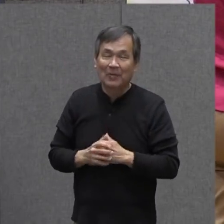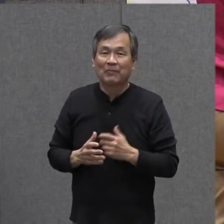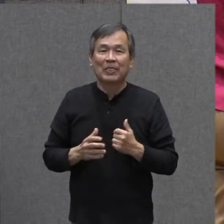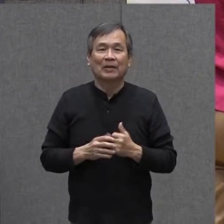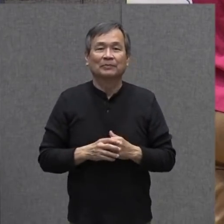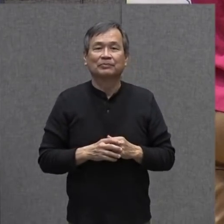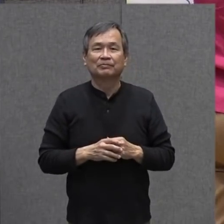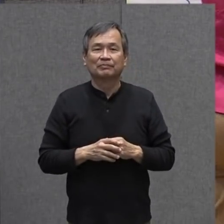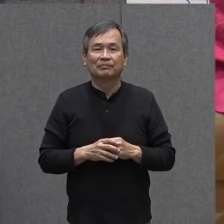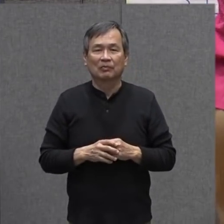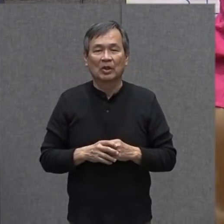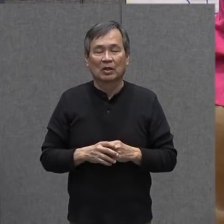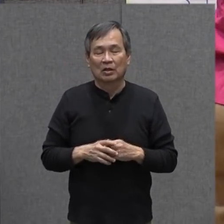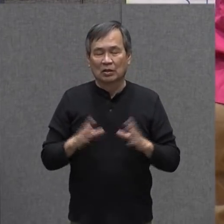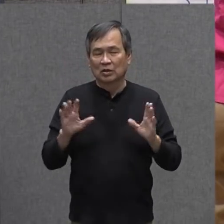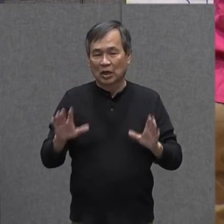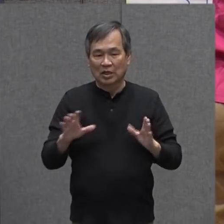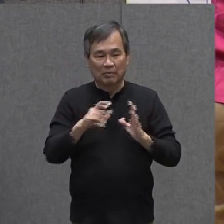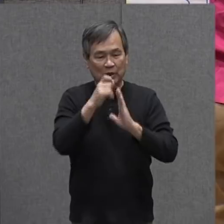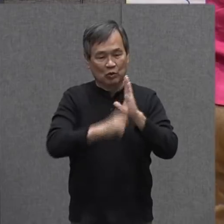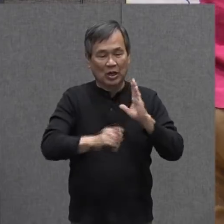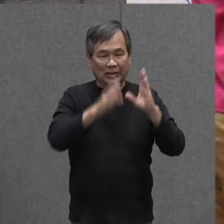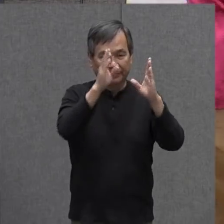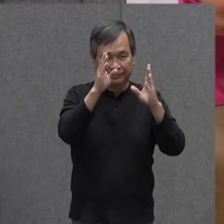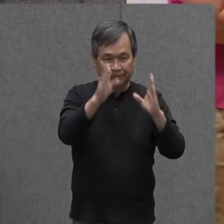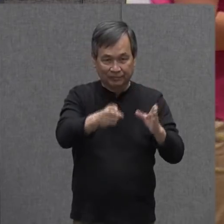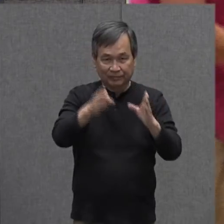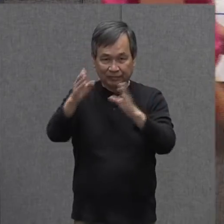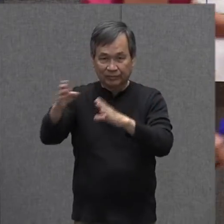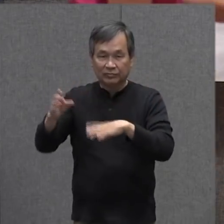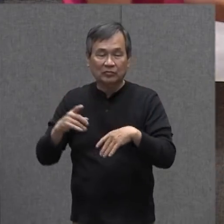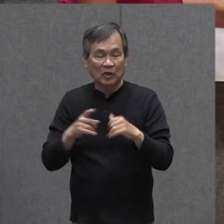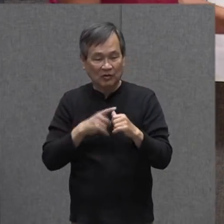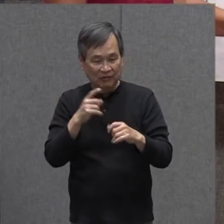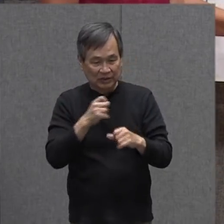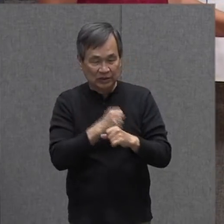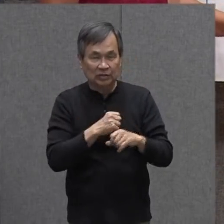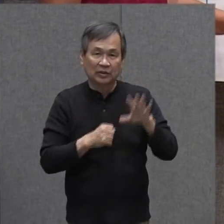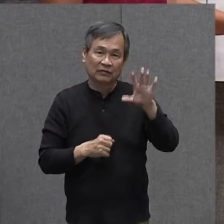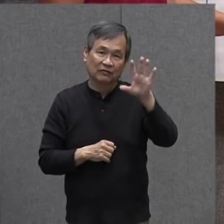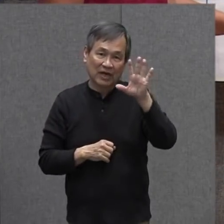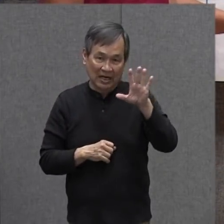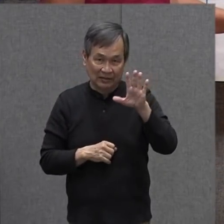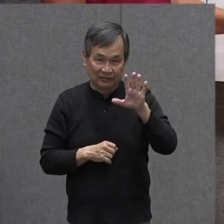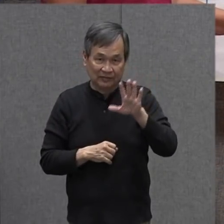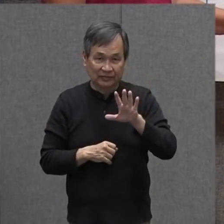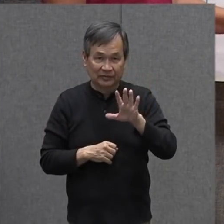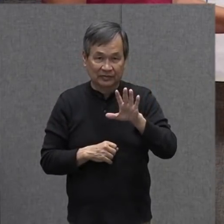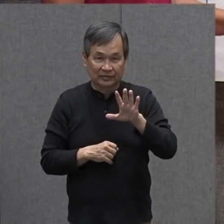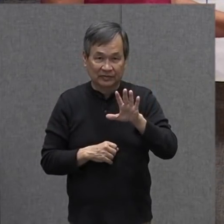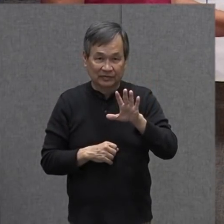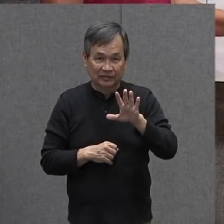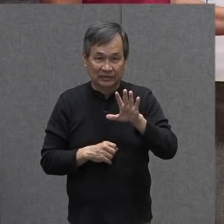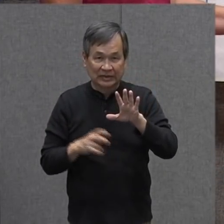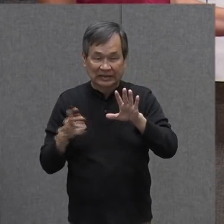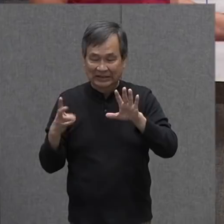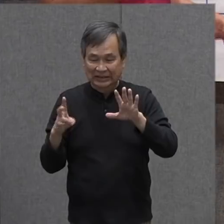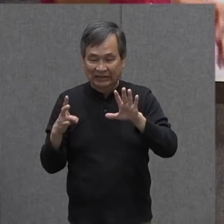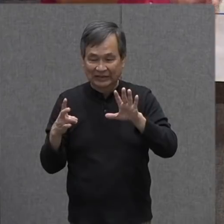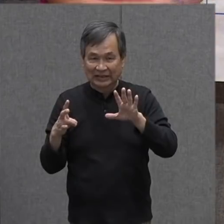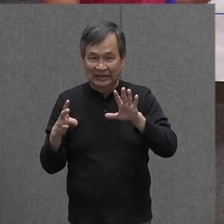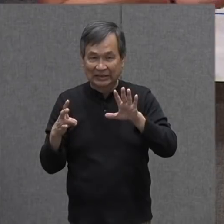gave him 2 seeds. And the wizard told him to cook one of the seeds